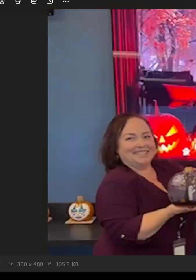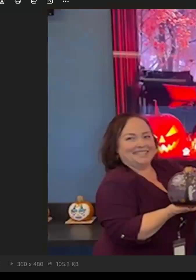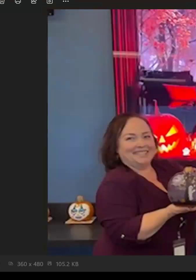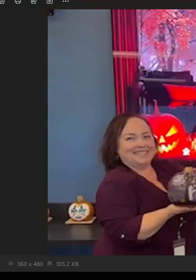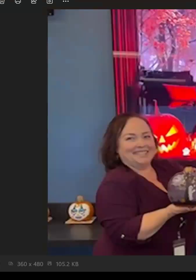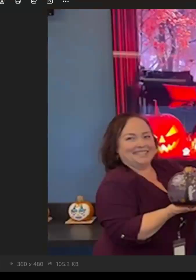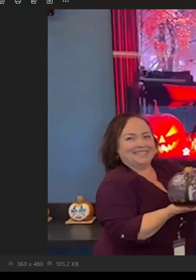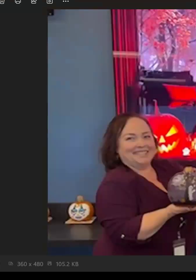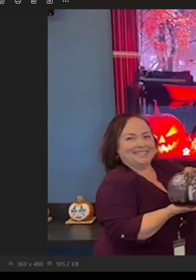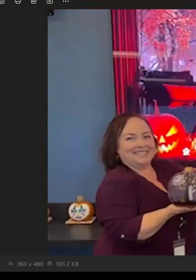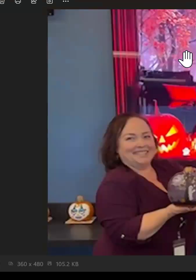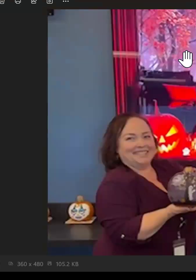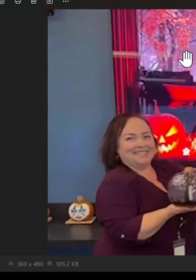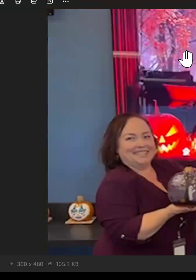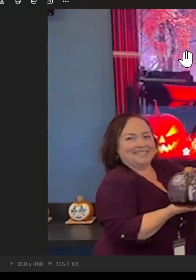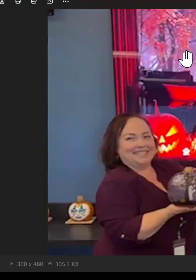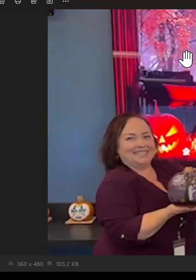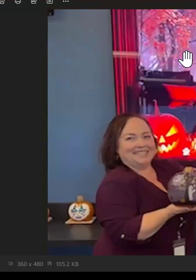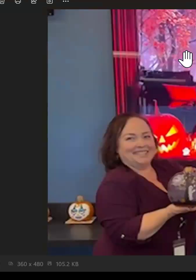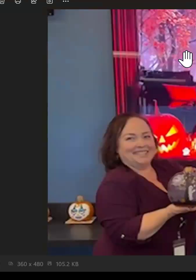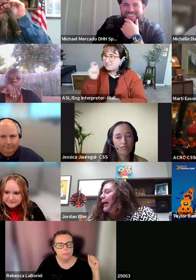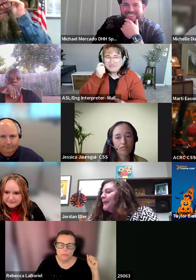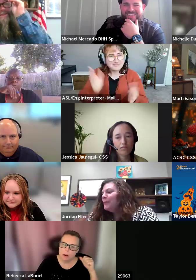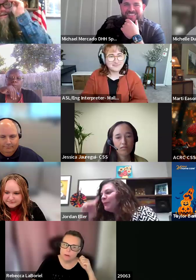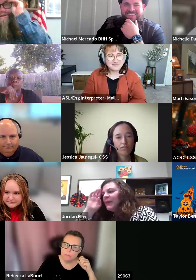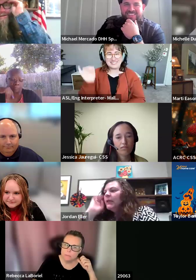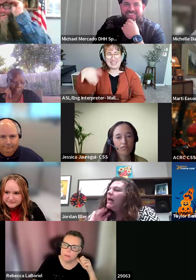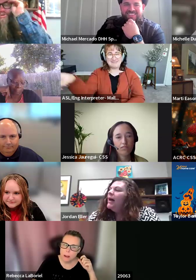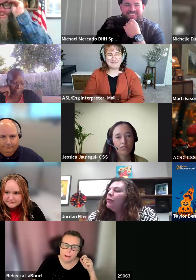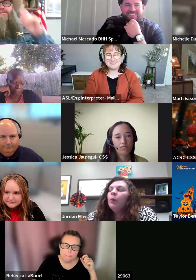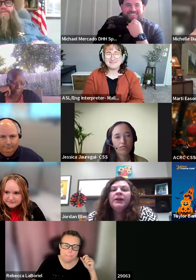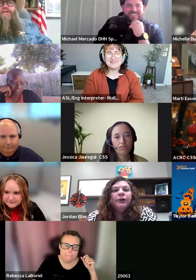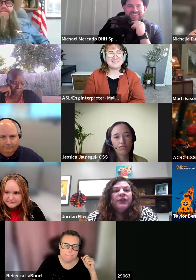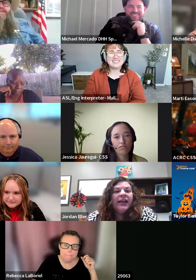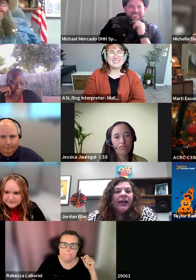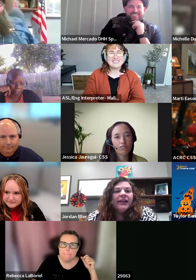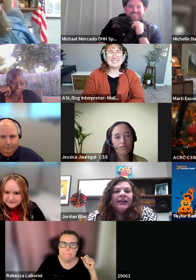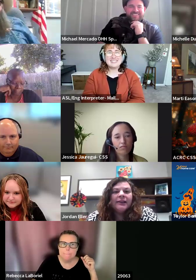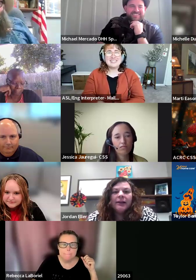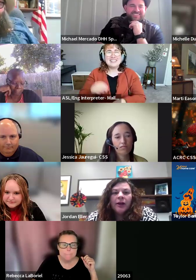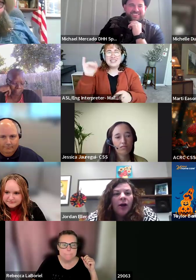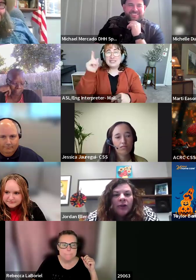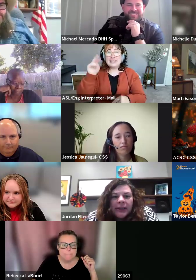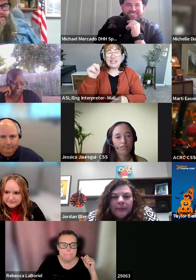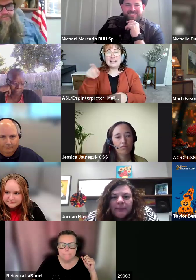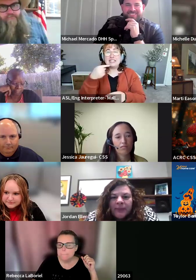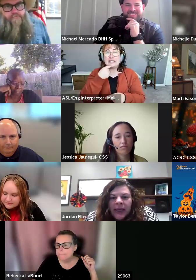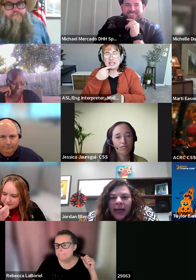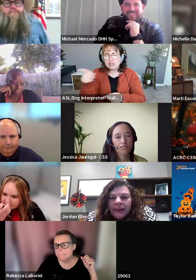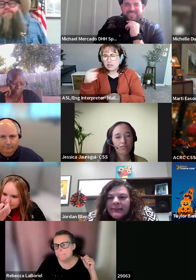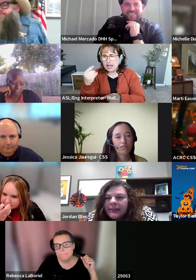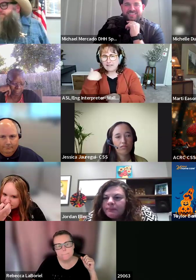inspiration. Right on. Excellent. Awesome. The Jordan, there's one some questions thing- in the chat about the Oh.